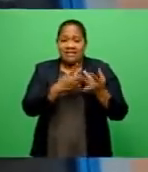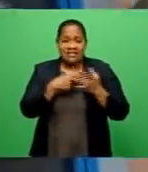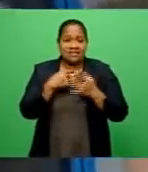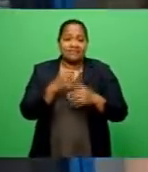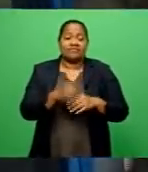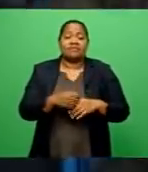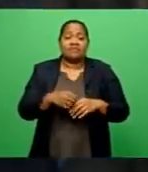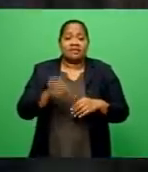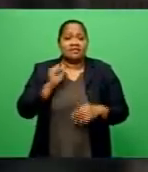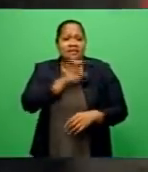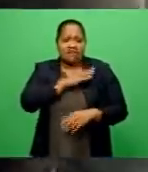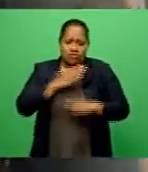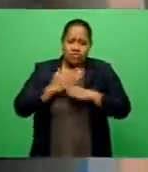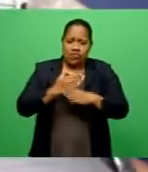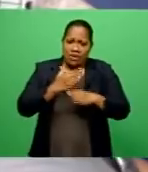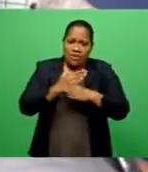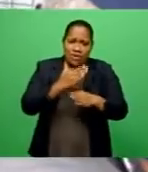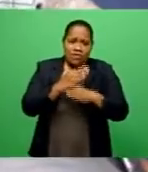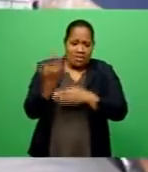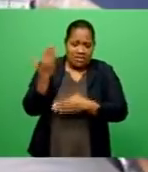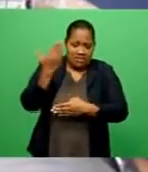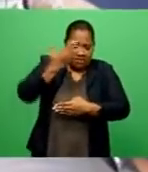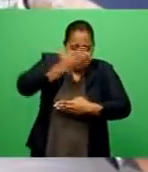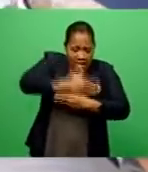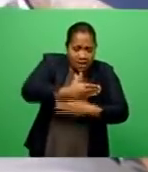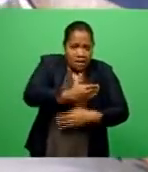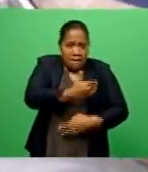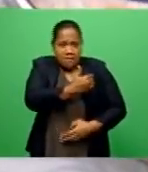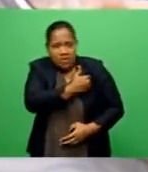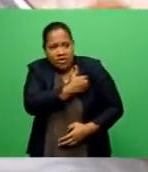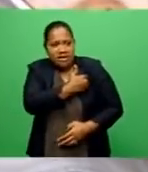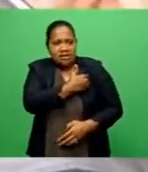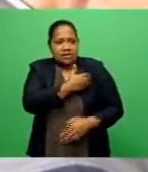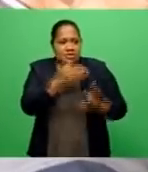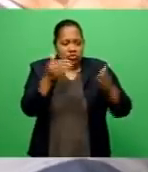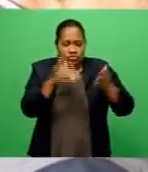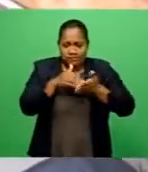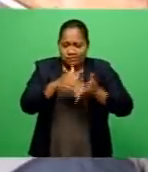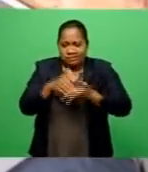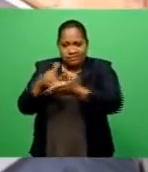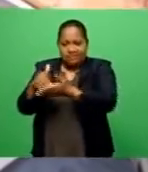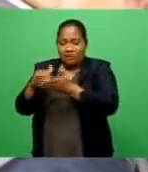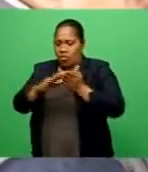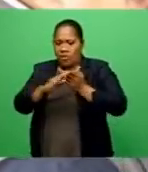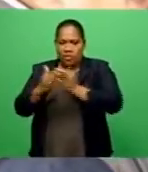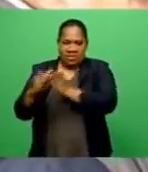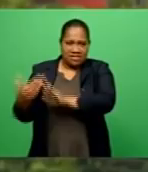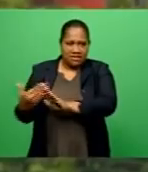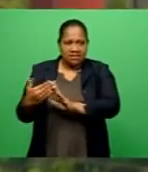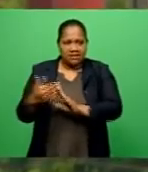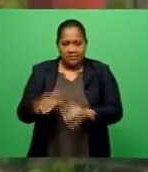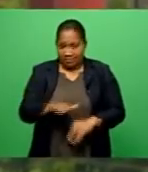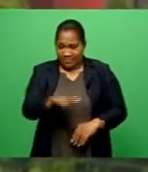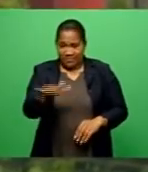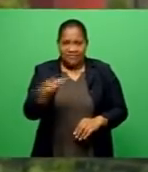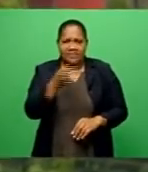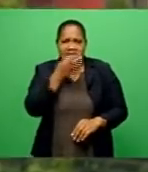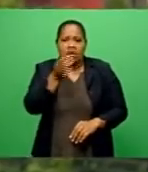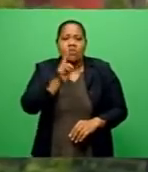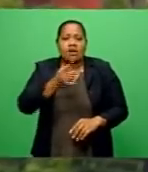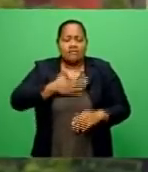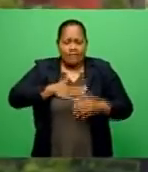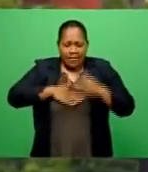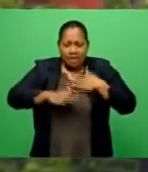night and this morning to aid affected communities. All they ask for in return is your patience